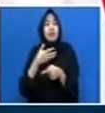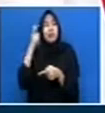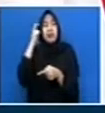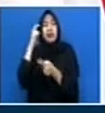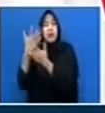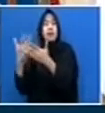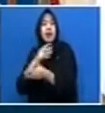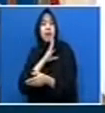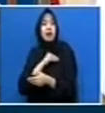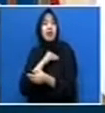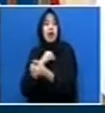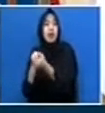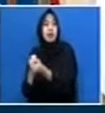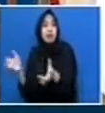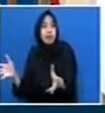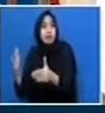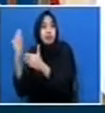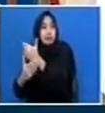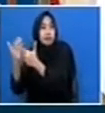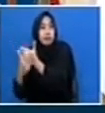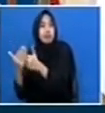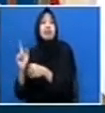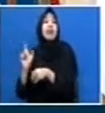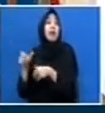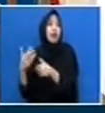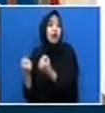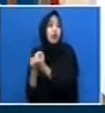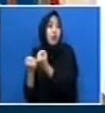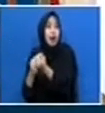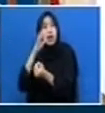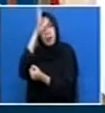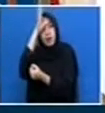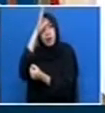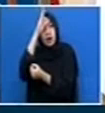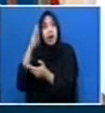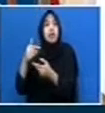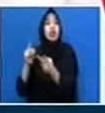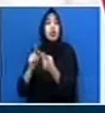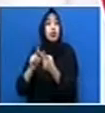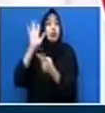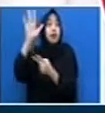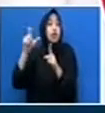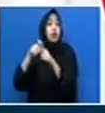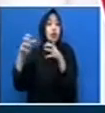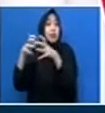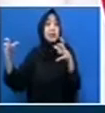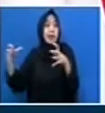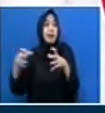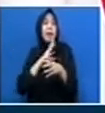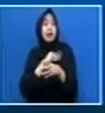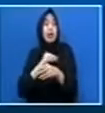we will be providing humanitarian assistance, reconstruction assistance. We're going to open a consulate again for the